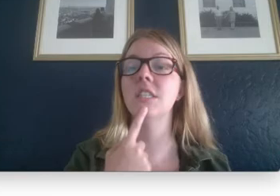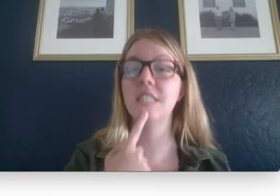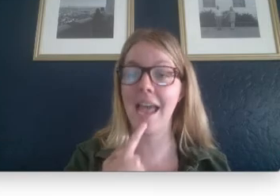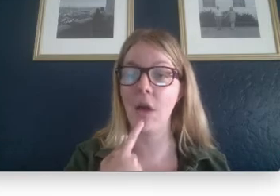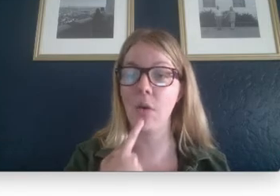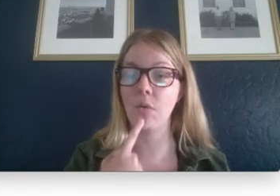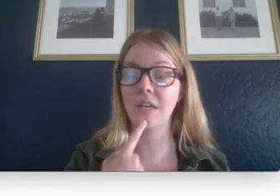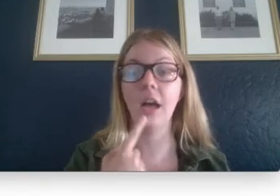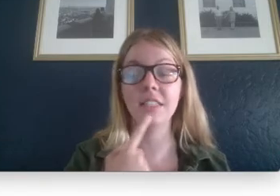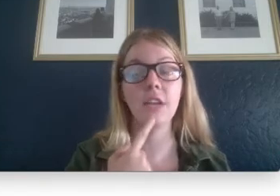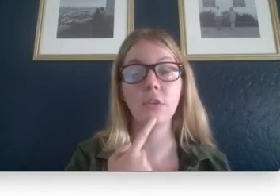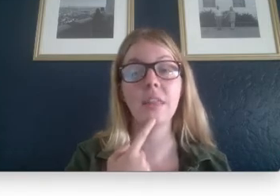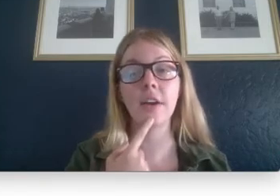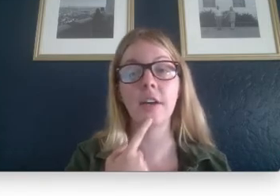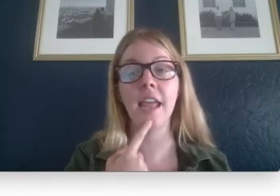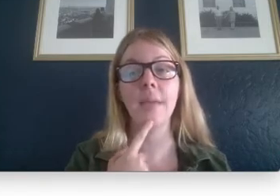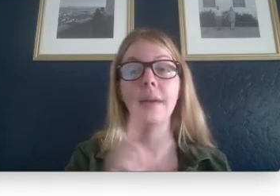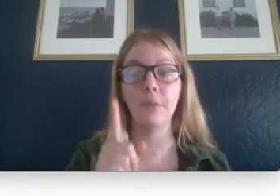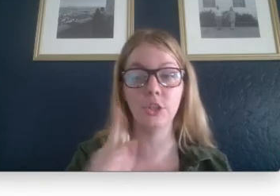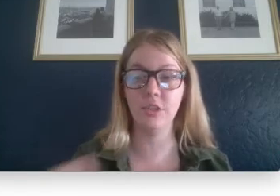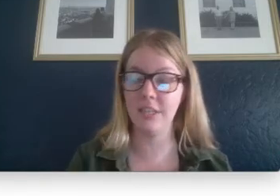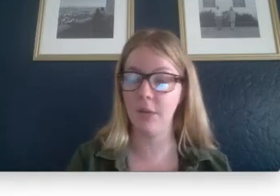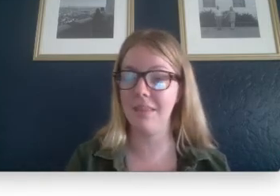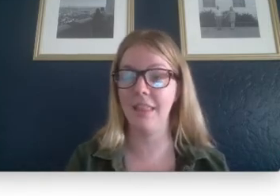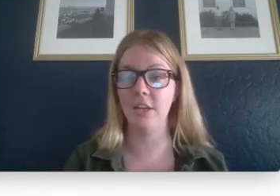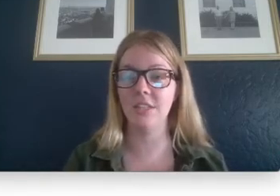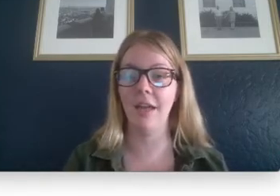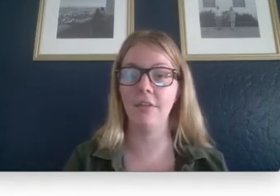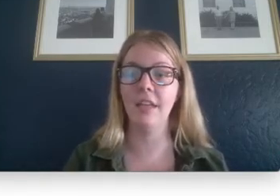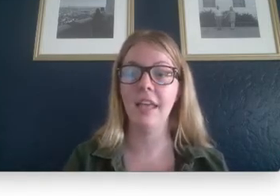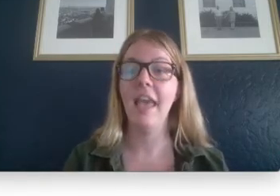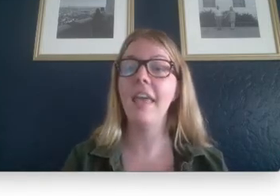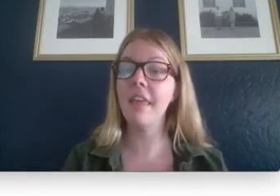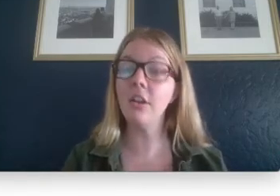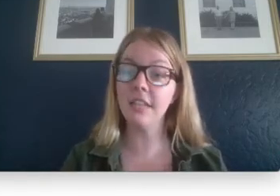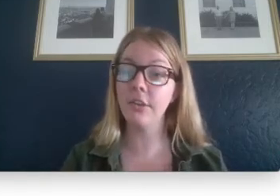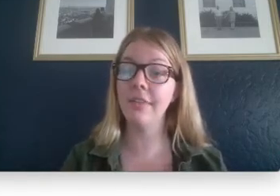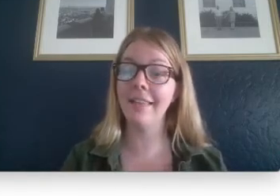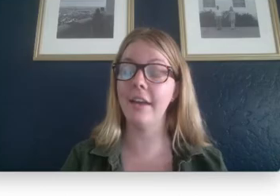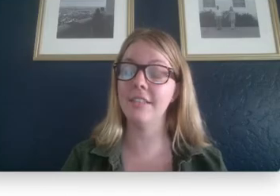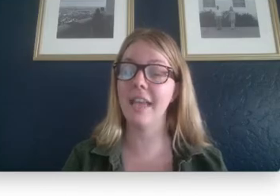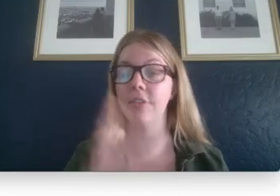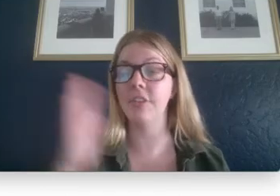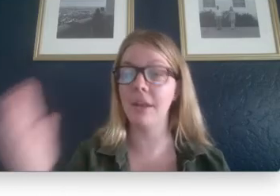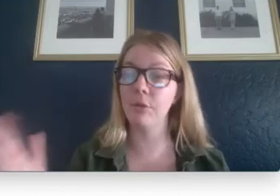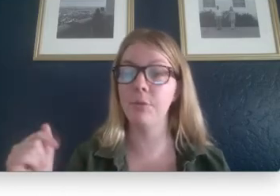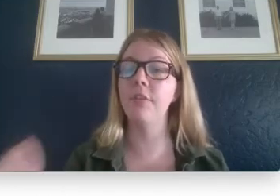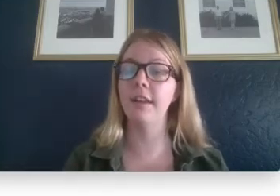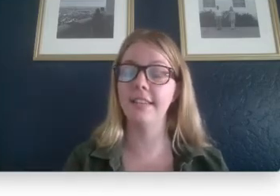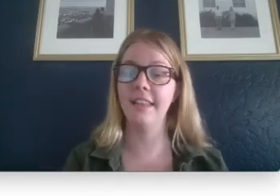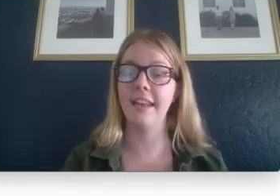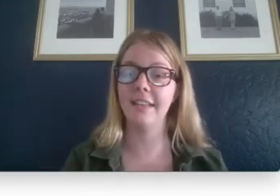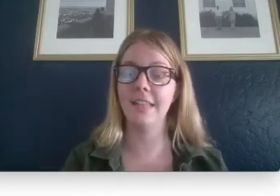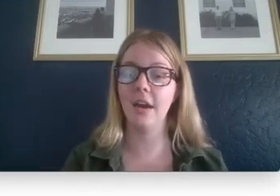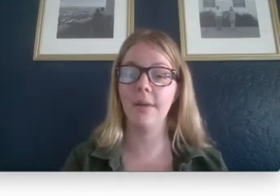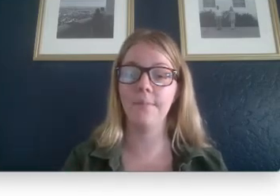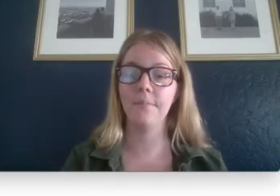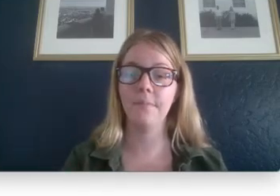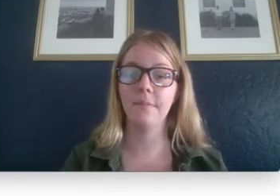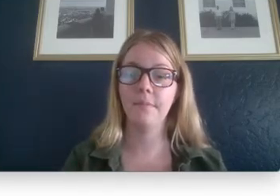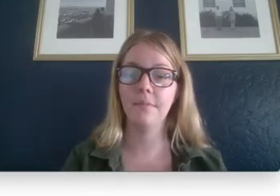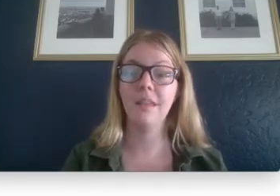letter sound. I'll tell you the letter name, but I want you to tell me the letter sound. And then I'll tell you that letter sound, and we'll move on to the next